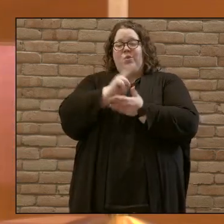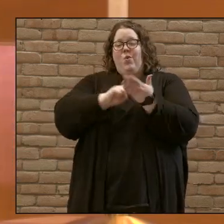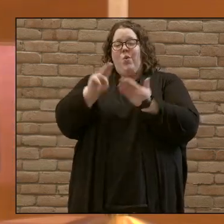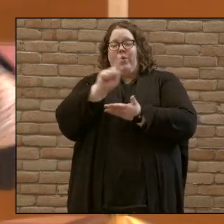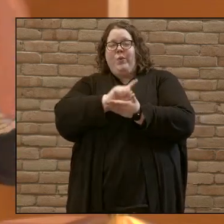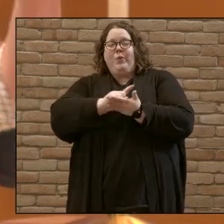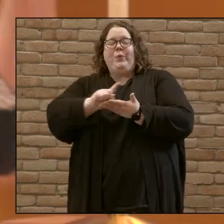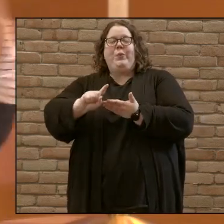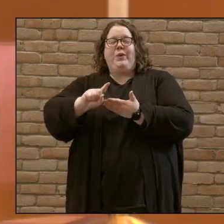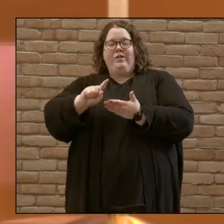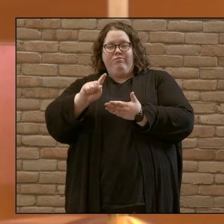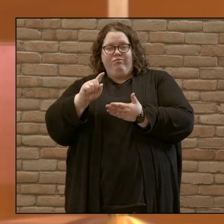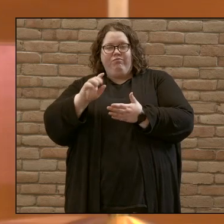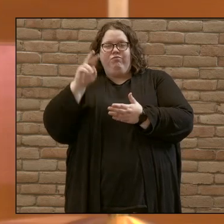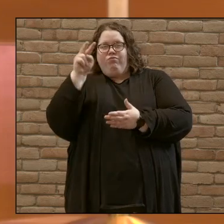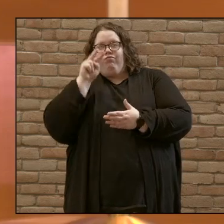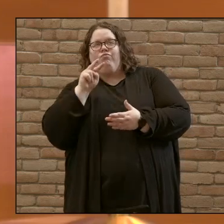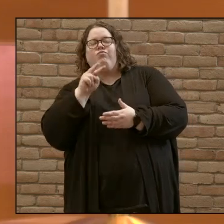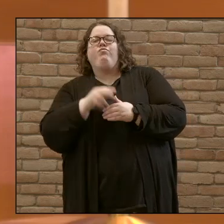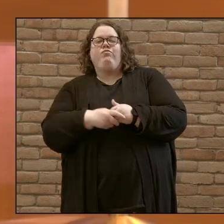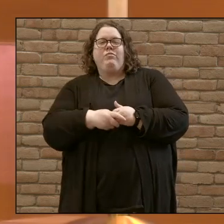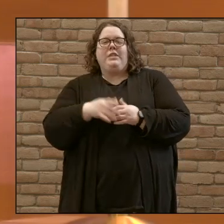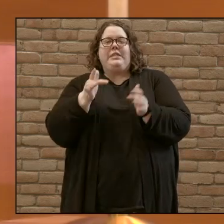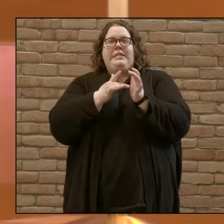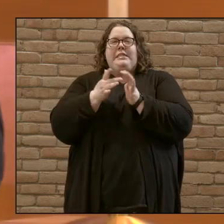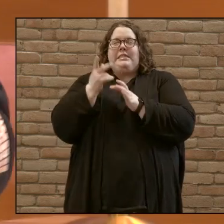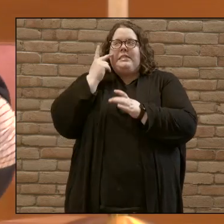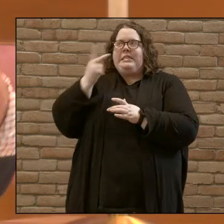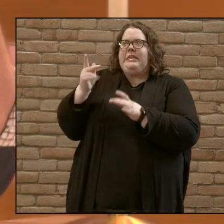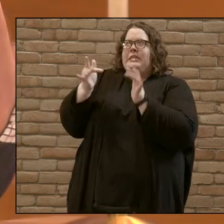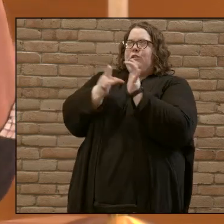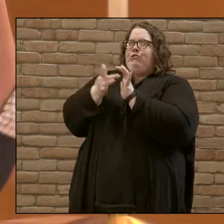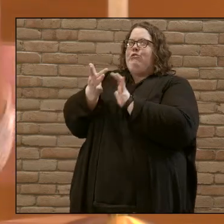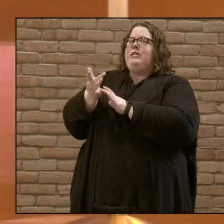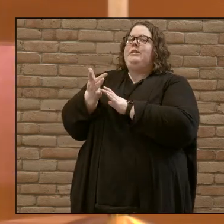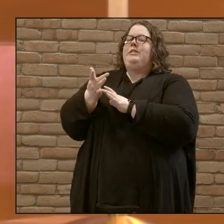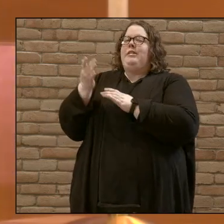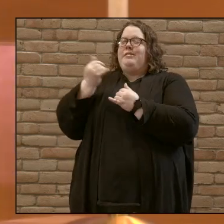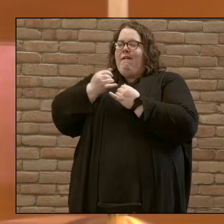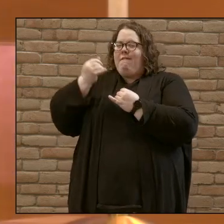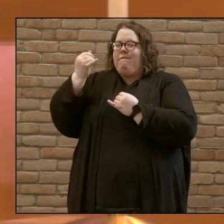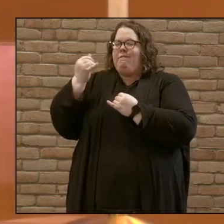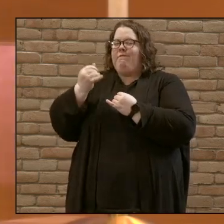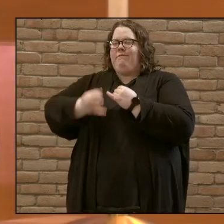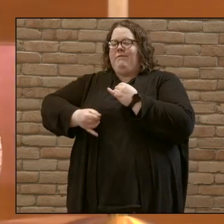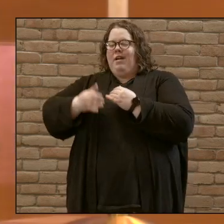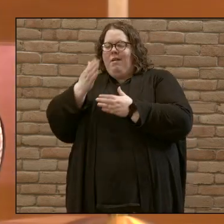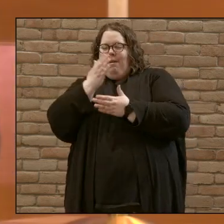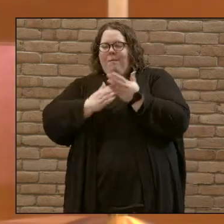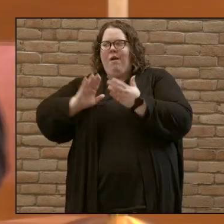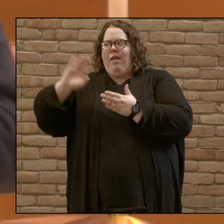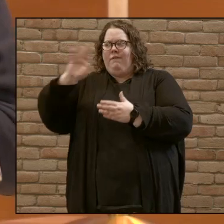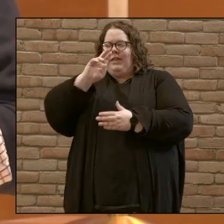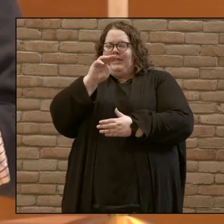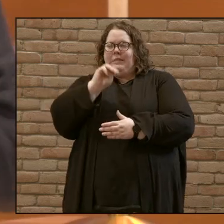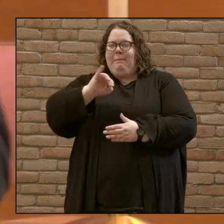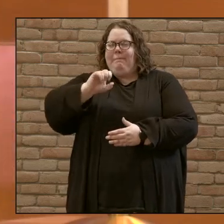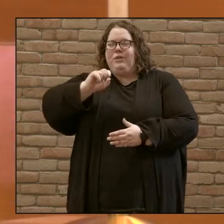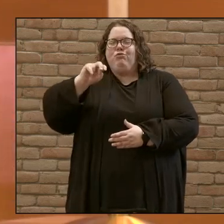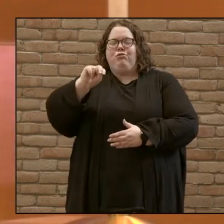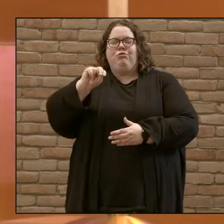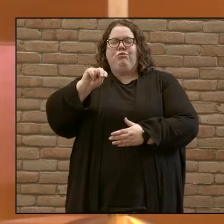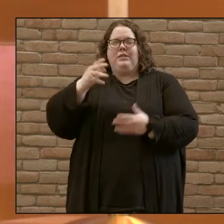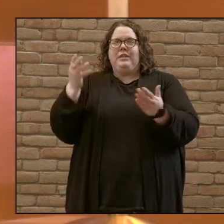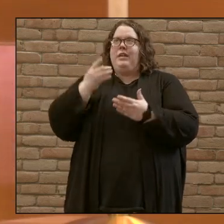to see Jesus make his final turn into his mission that he has come here on earth to